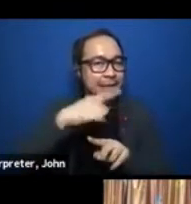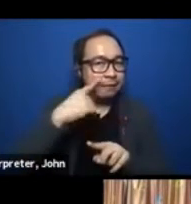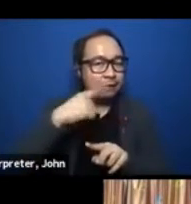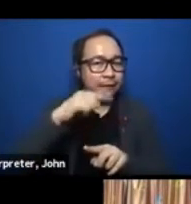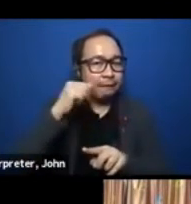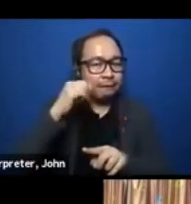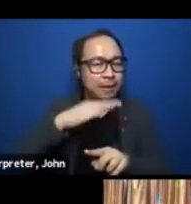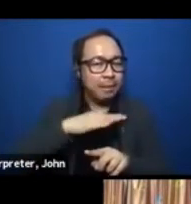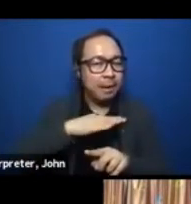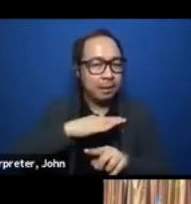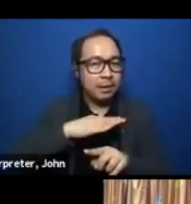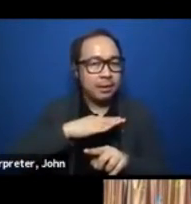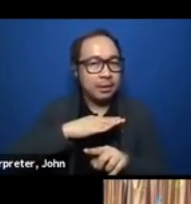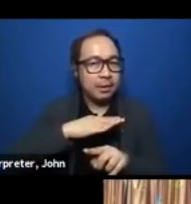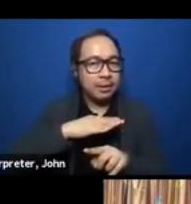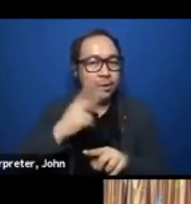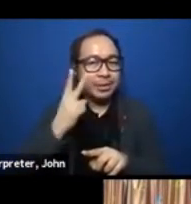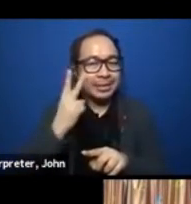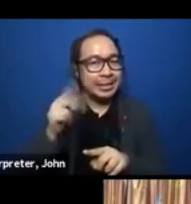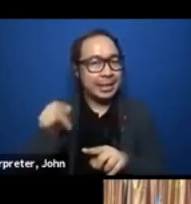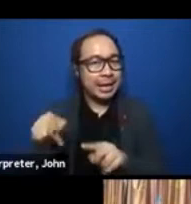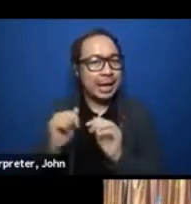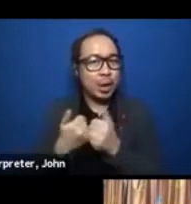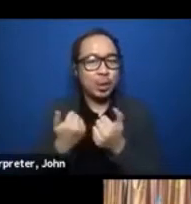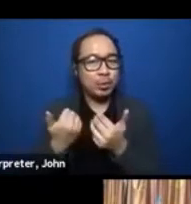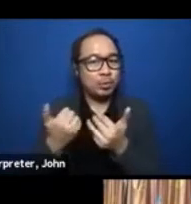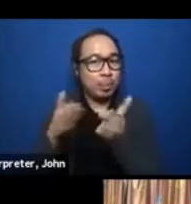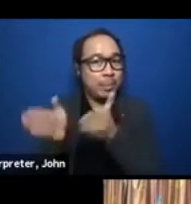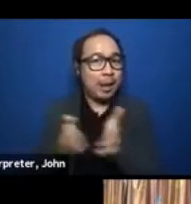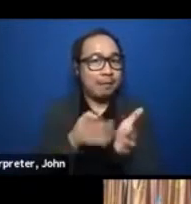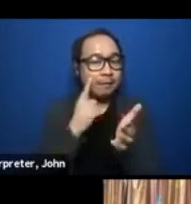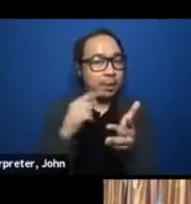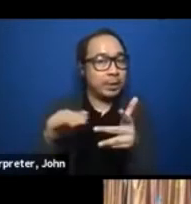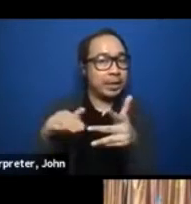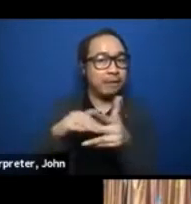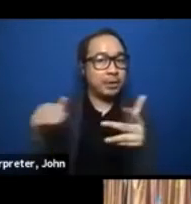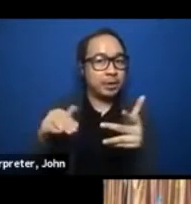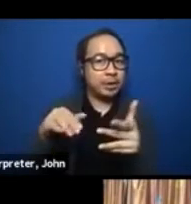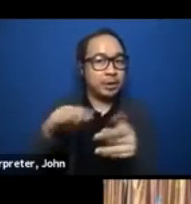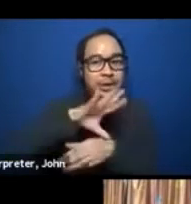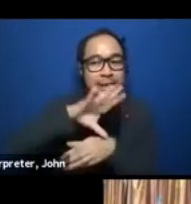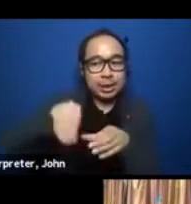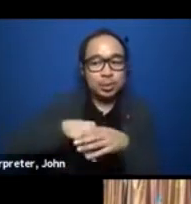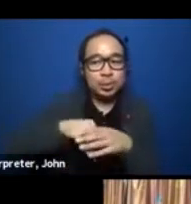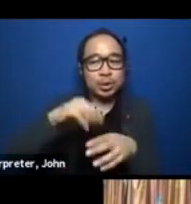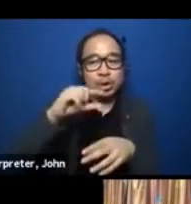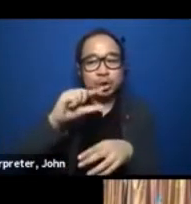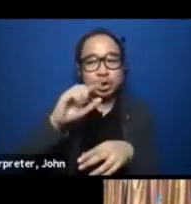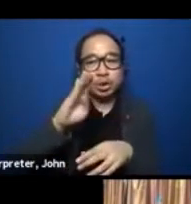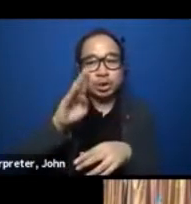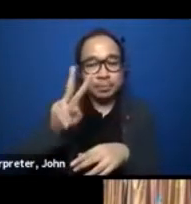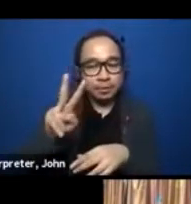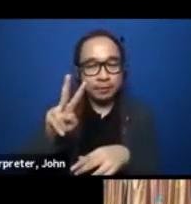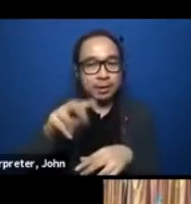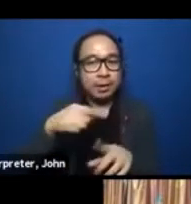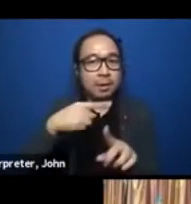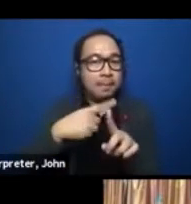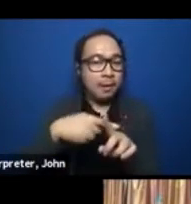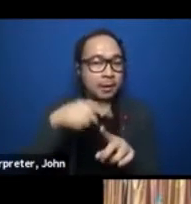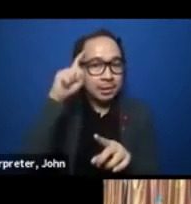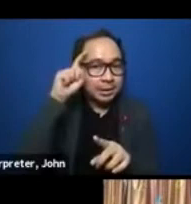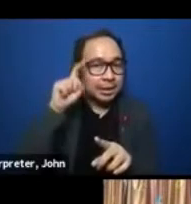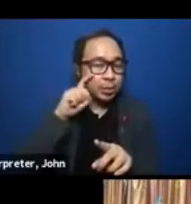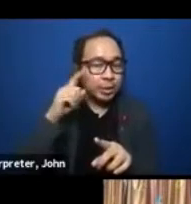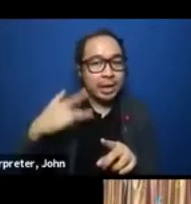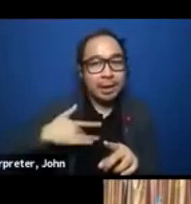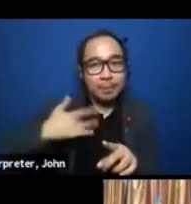why the design of the intervention, they also include GBVs and the sexual and emotional